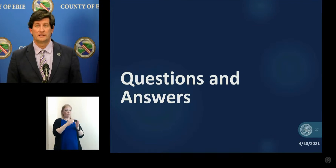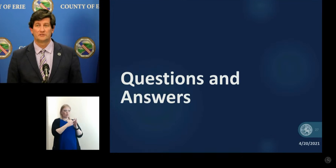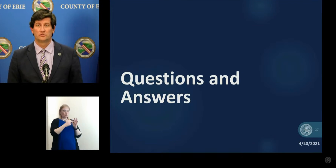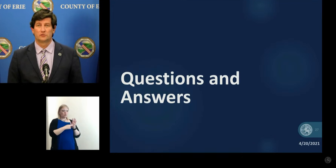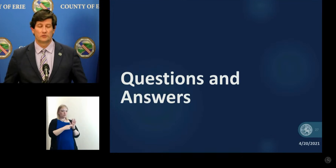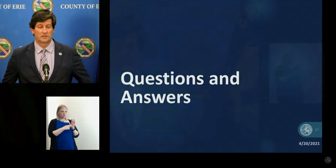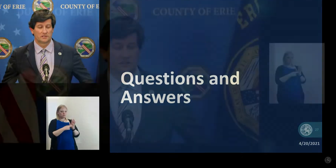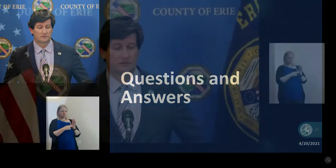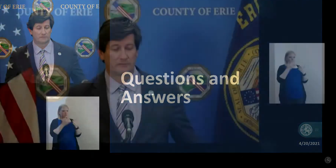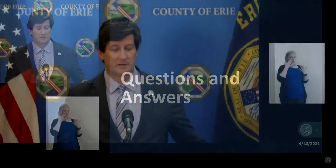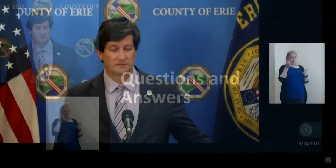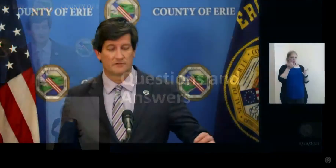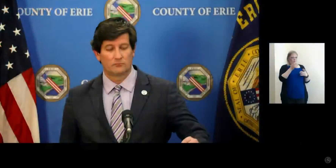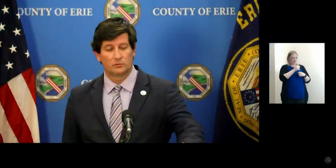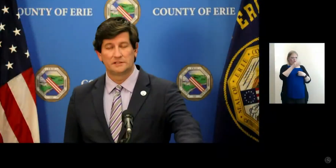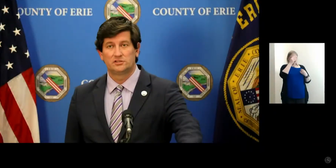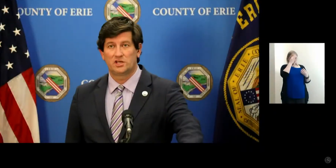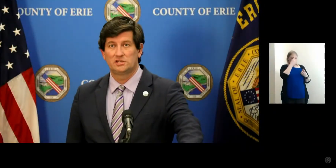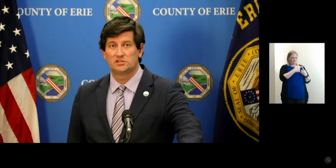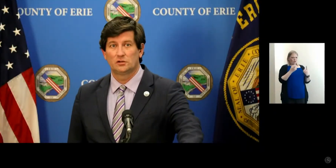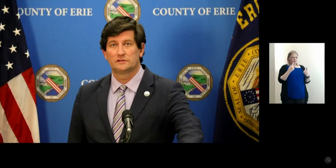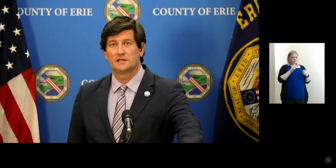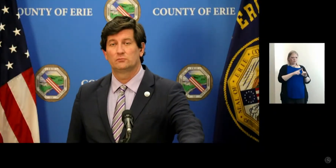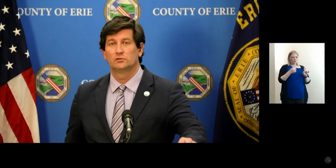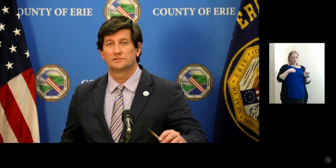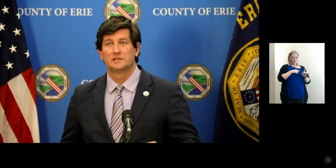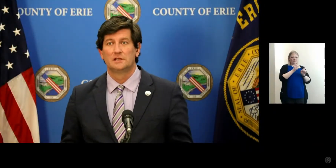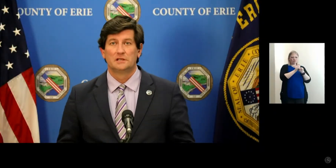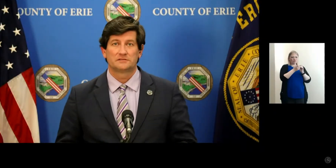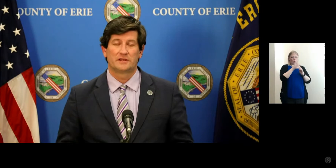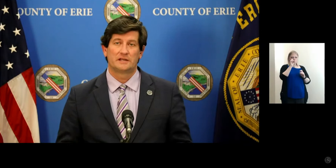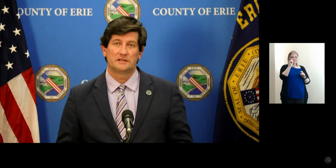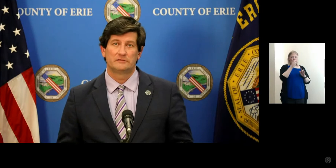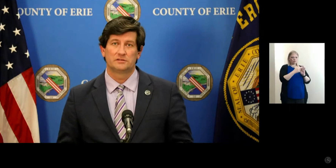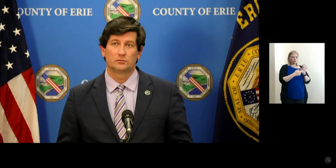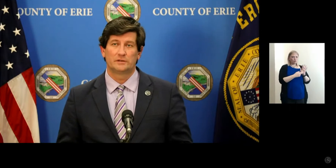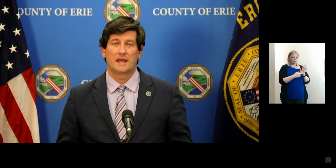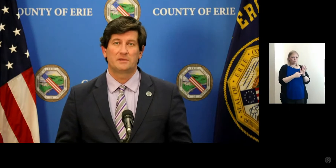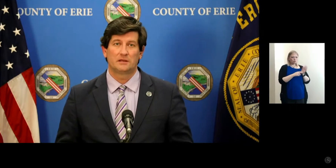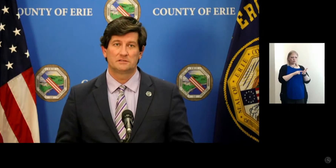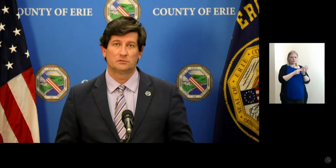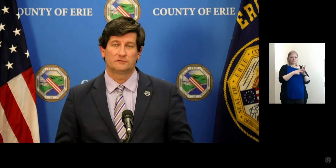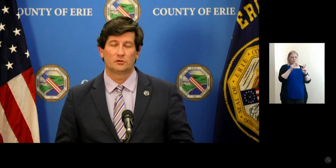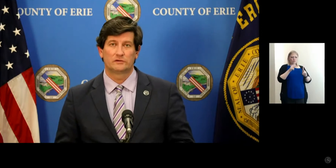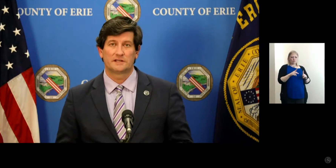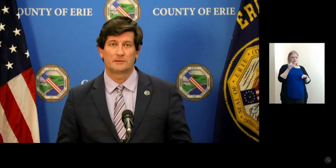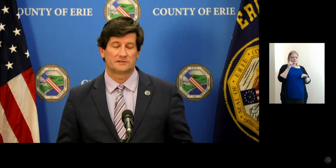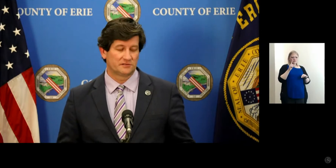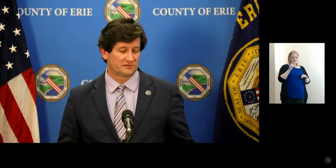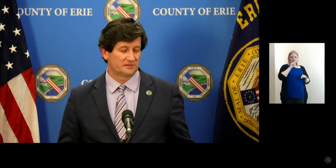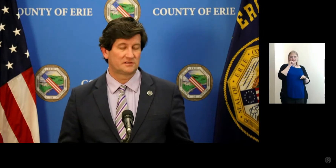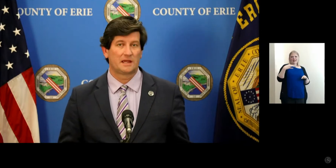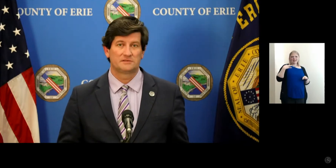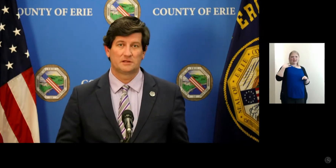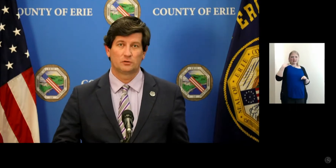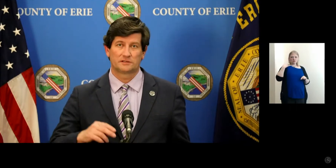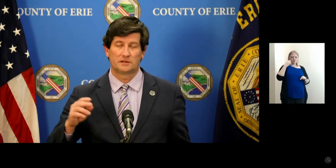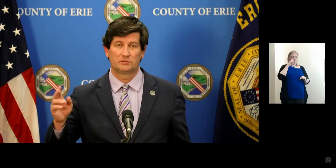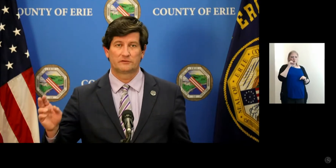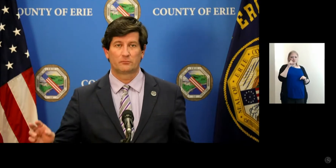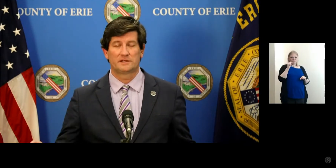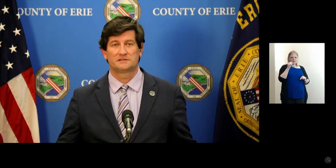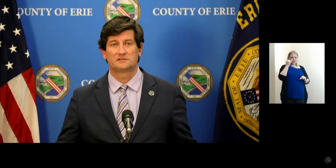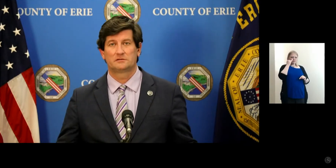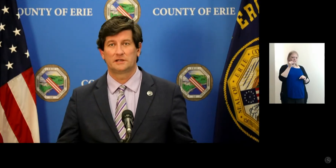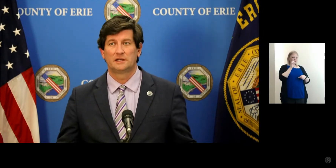I don't know where you're getting your information from, but we did change the overtime rules so that an individual would not be eligible for overtime until such time as they worked a